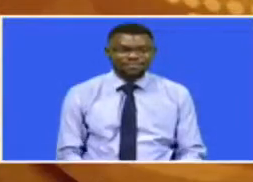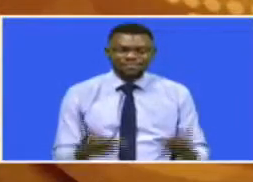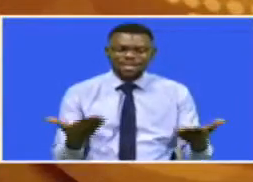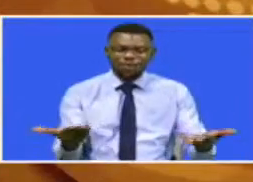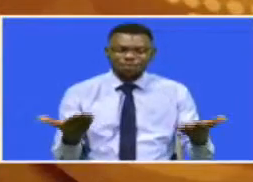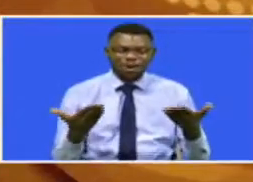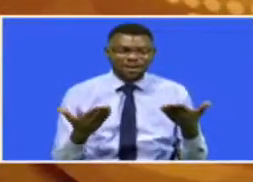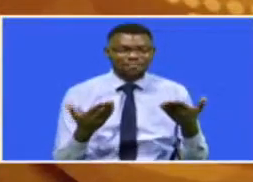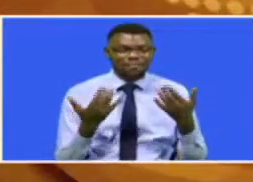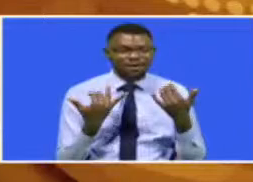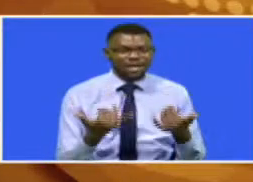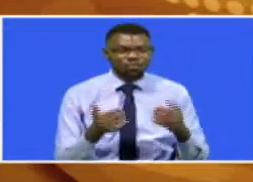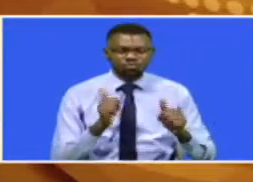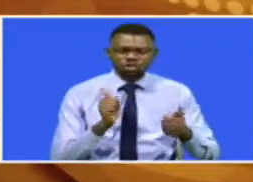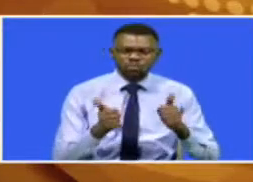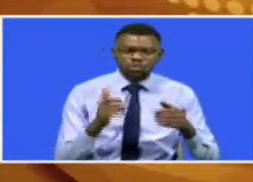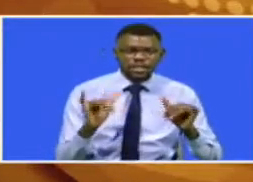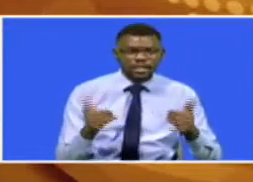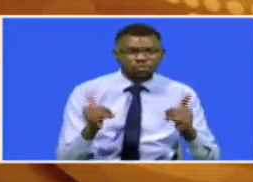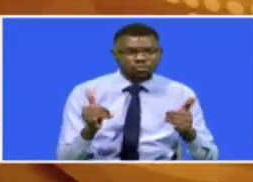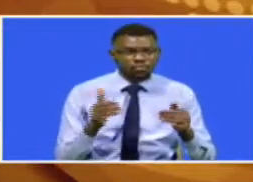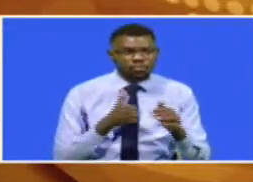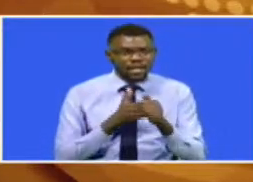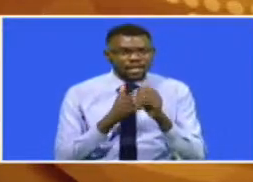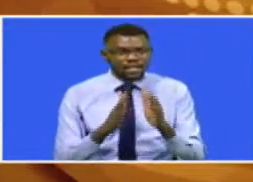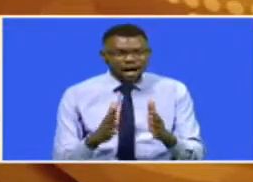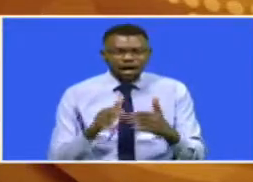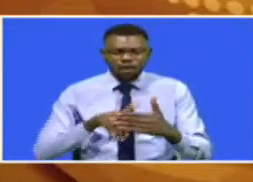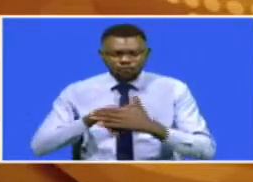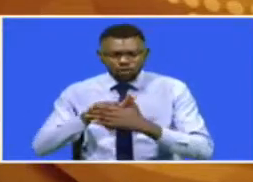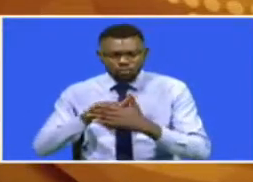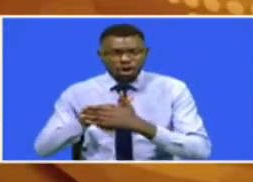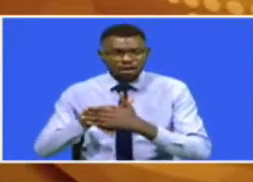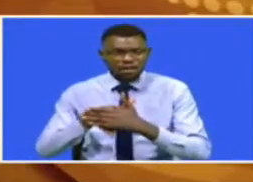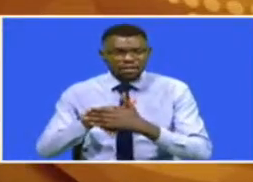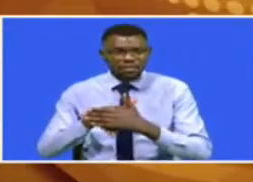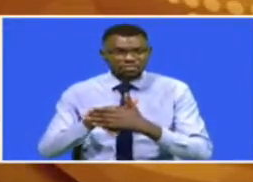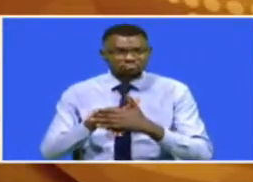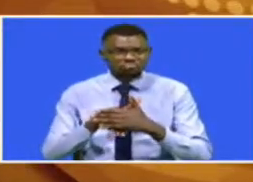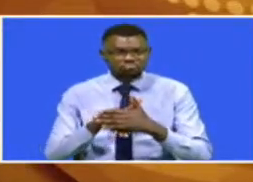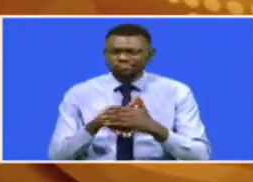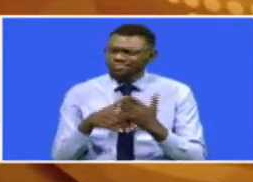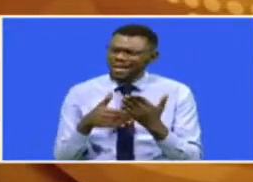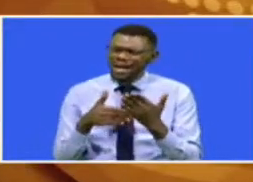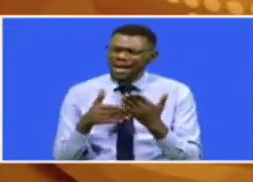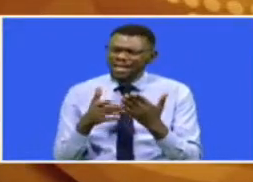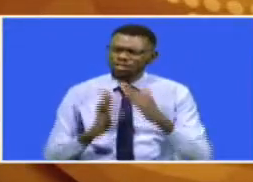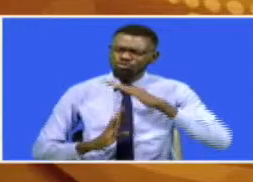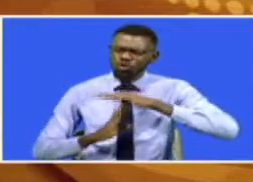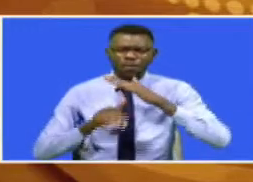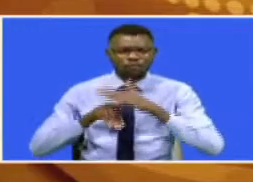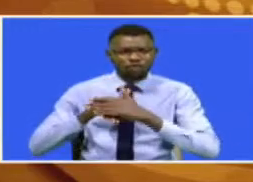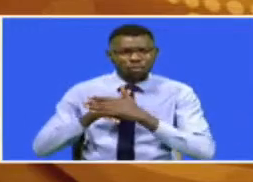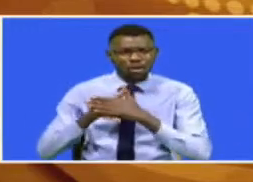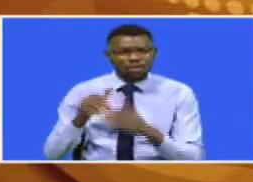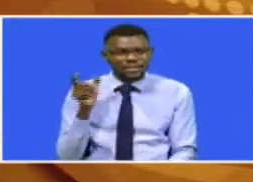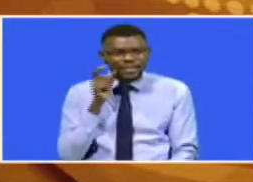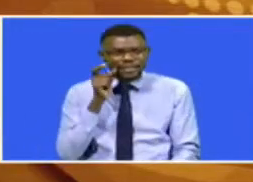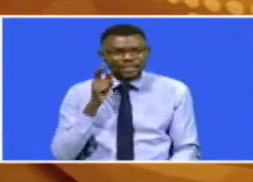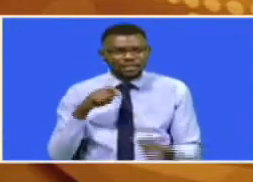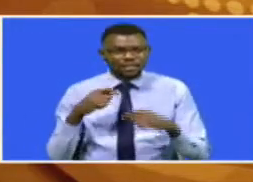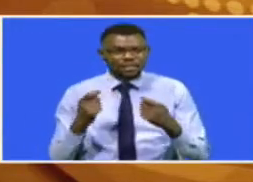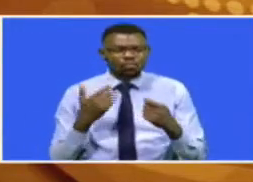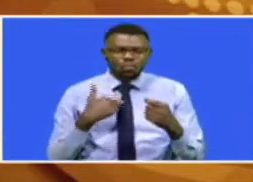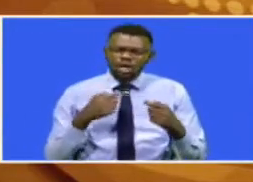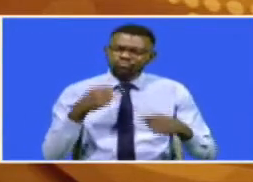Karibu mtazamaji, tuingie viwanjani ambapo viongozi wa ligi ya kandanda humu nchini Tusker FC wananuia kuendeleza msururu wao